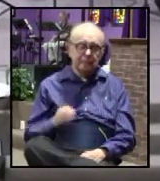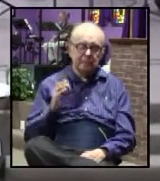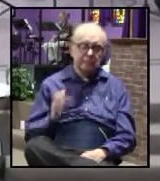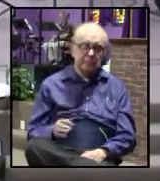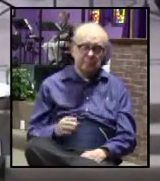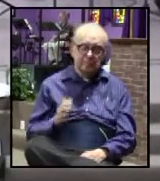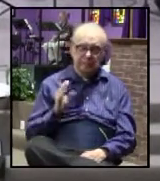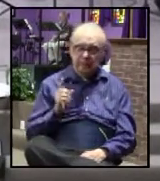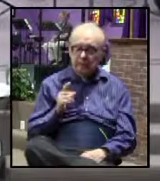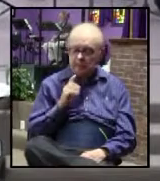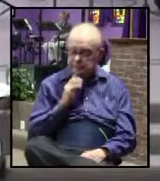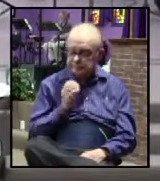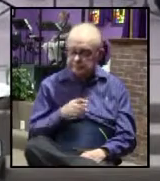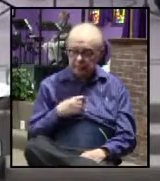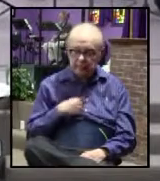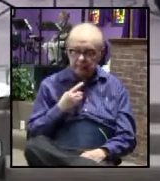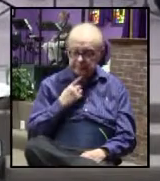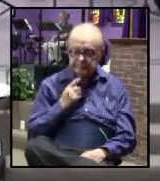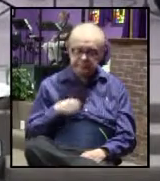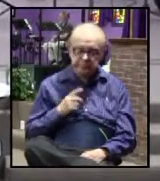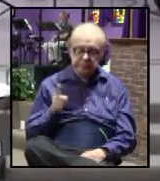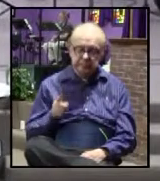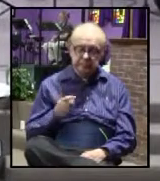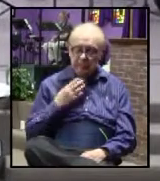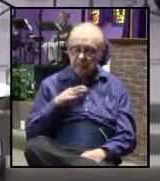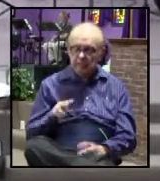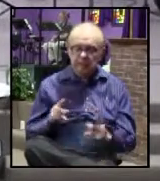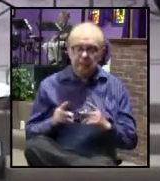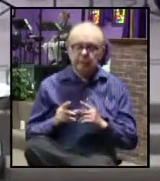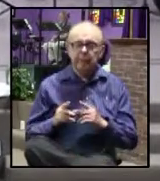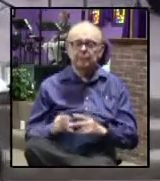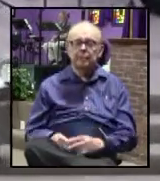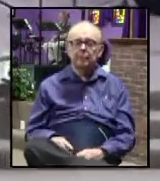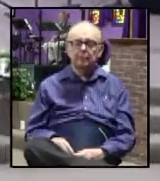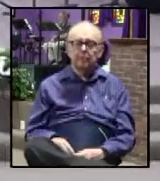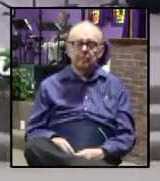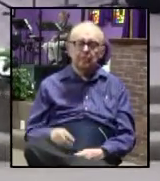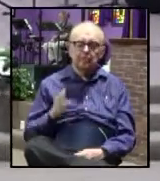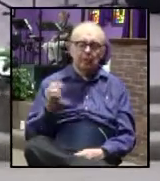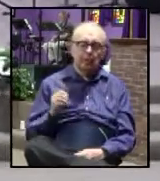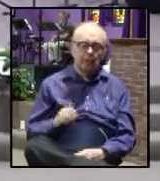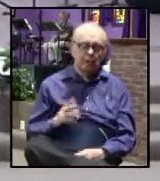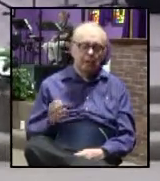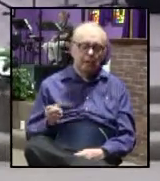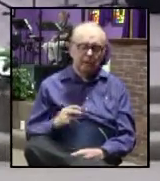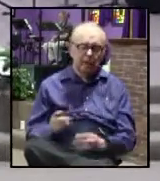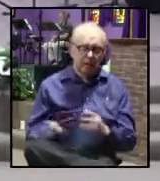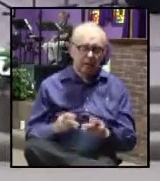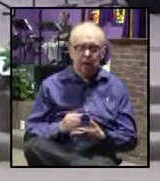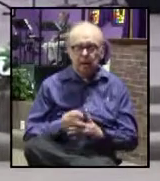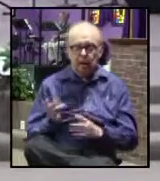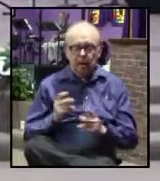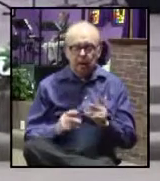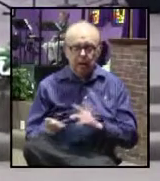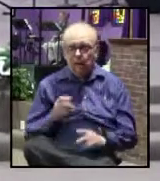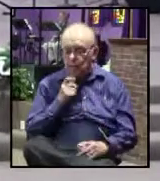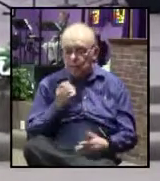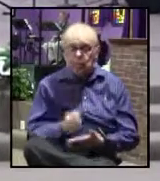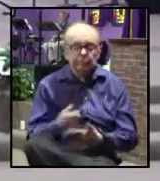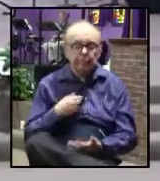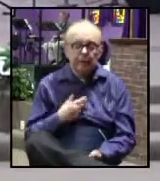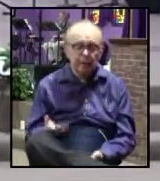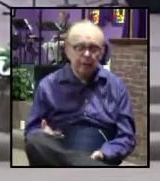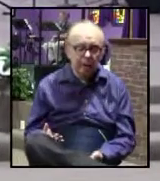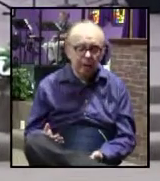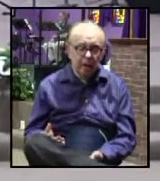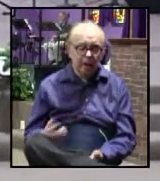Pastor Chuck once told me one time, I was in a bad place. And he said, what are you doing to help other people? What am I doing to help other people? Who's helping